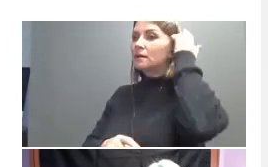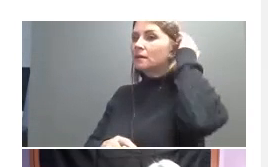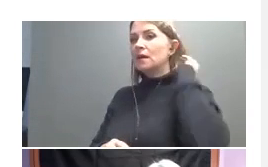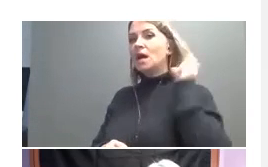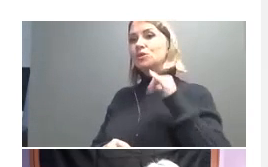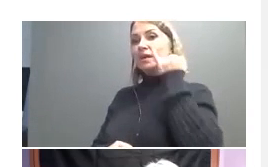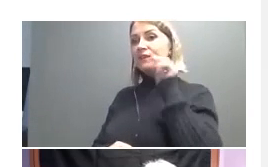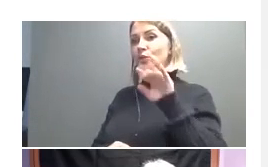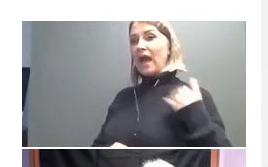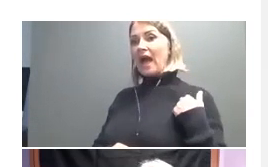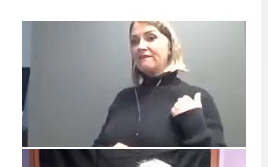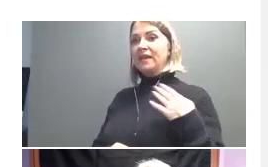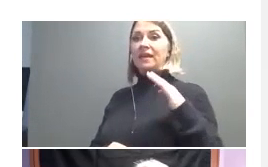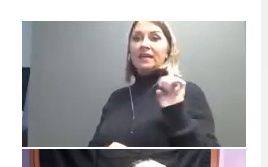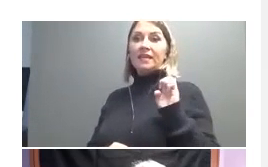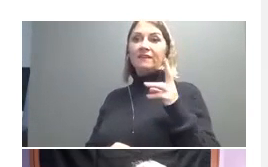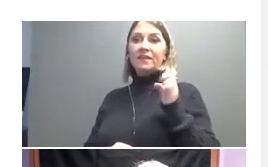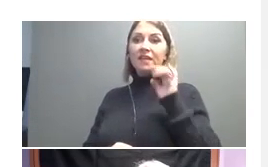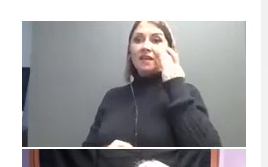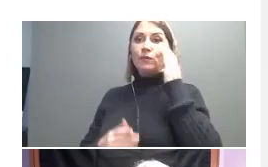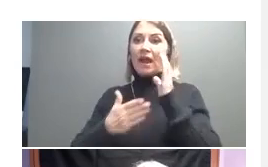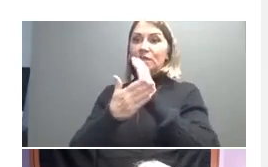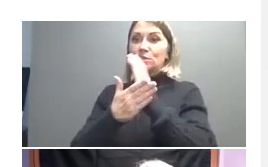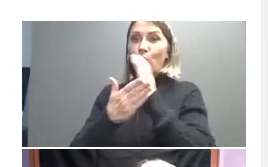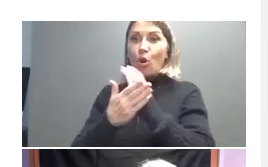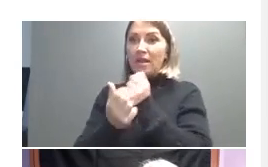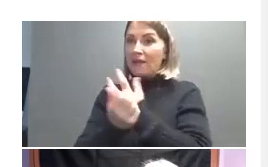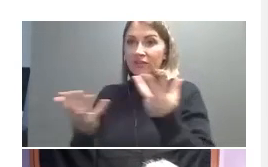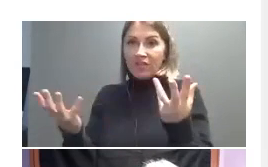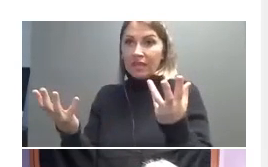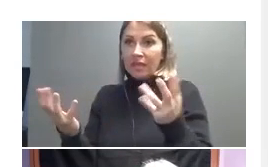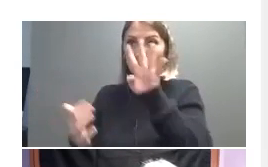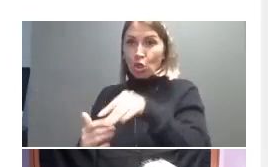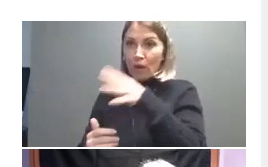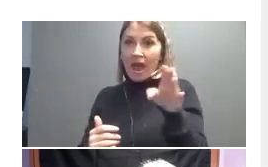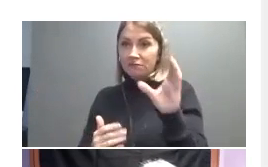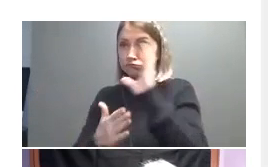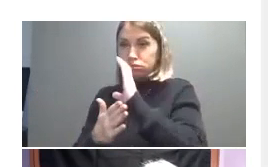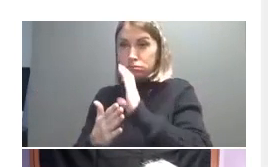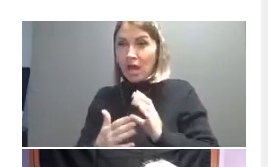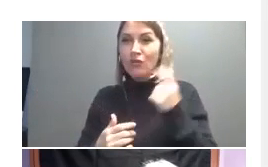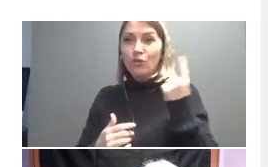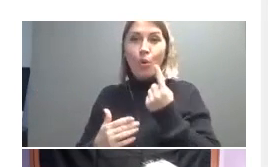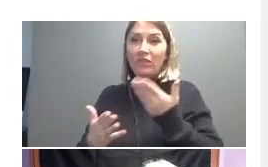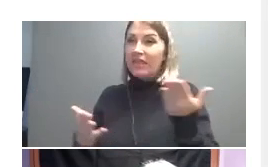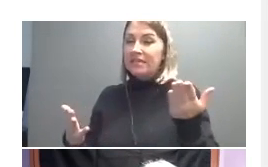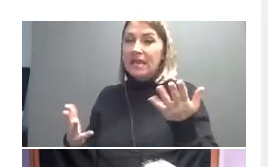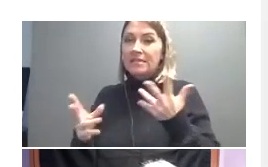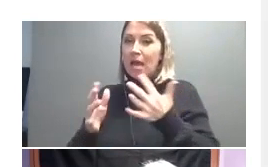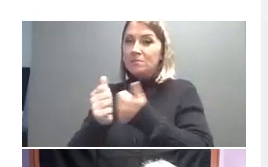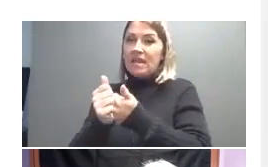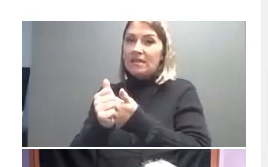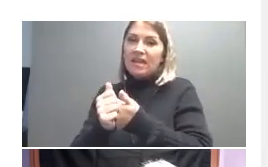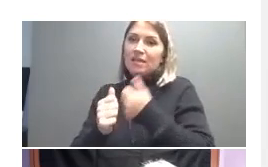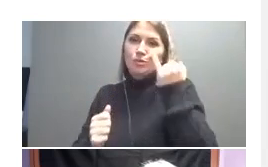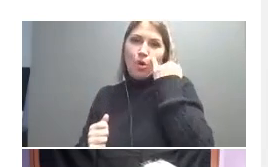you have, even if you have explored everything in your graph, the only things that you update, let's say, are these